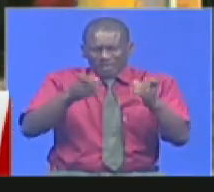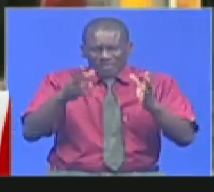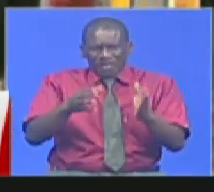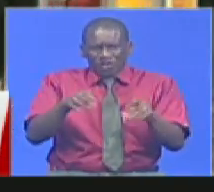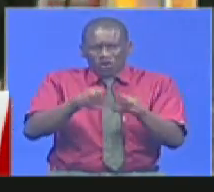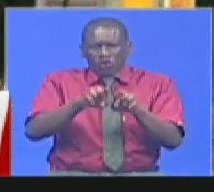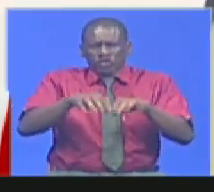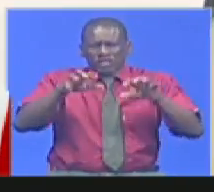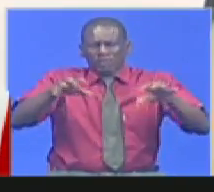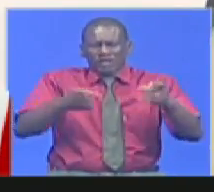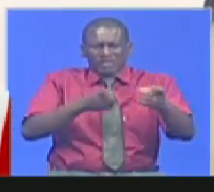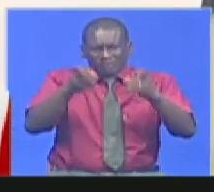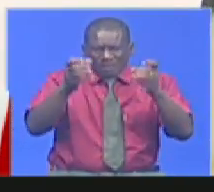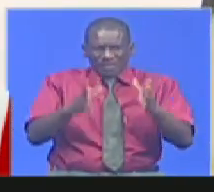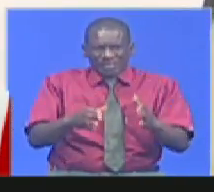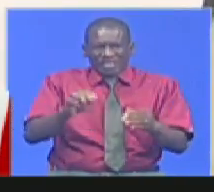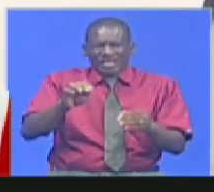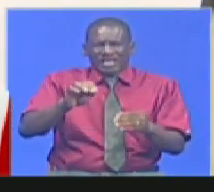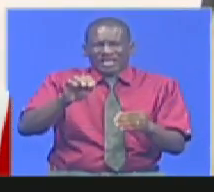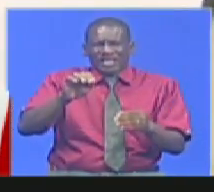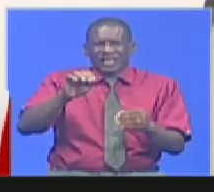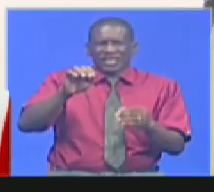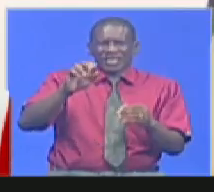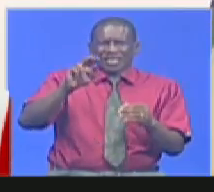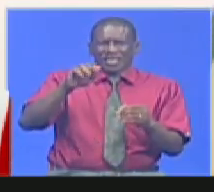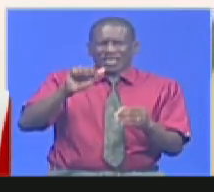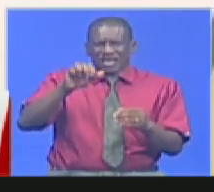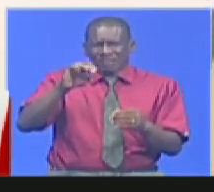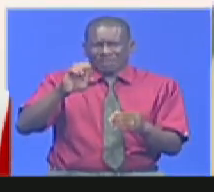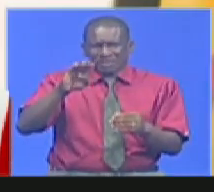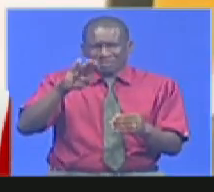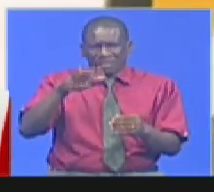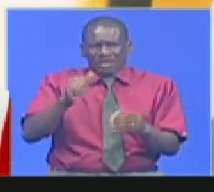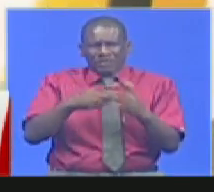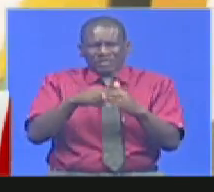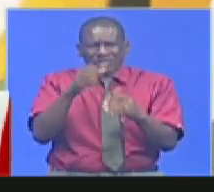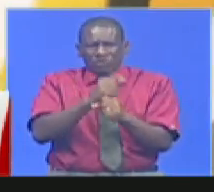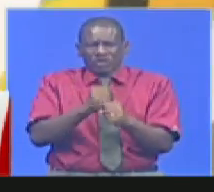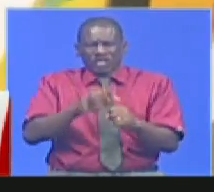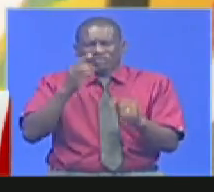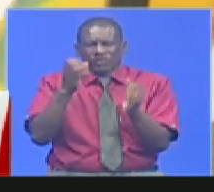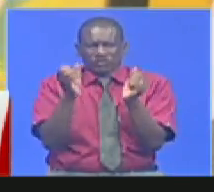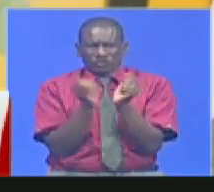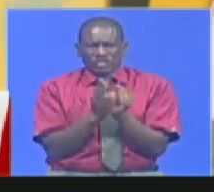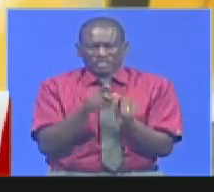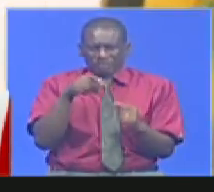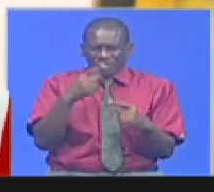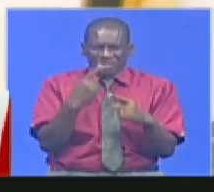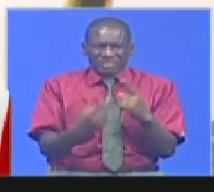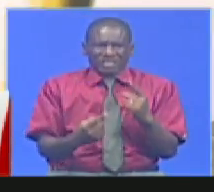as marketing manager in Namibia. He's set to commence duty on the 1st of December this year.